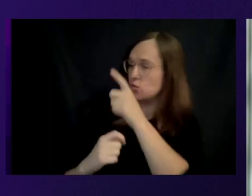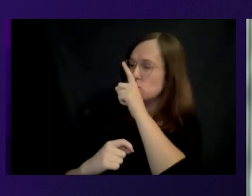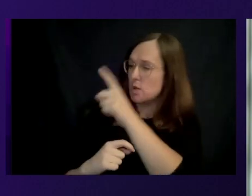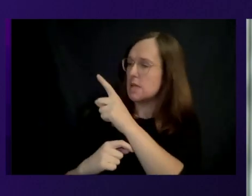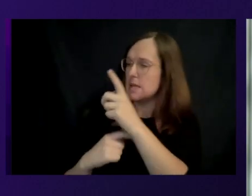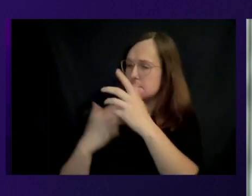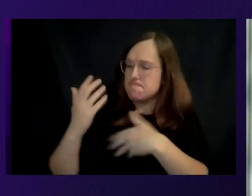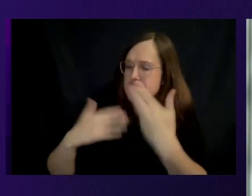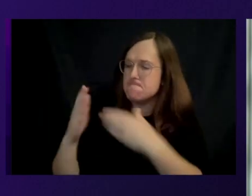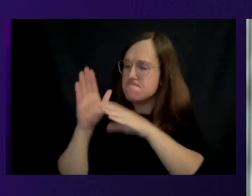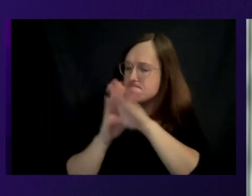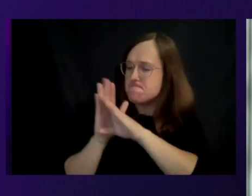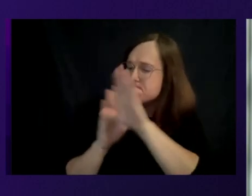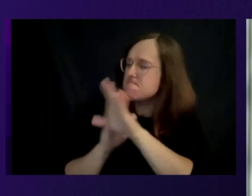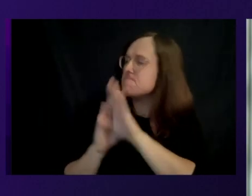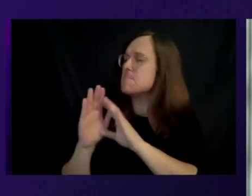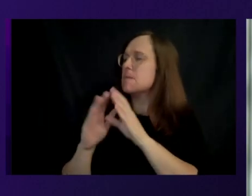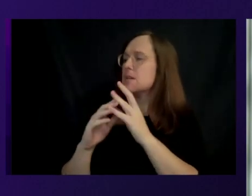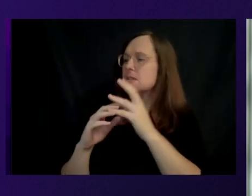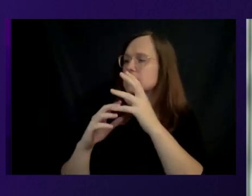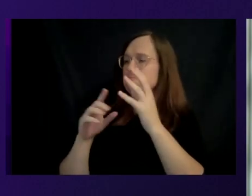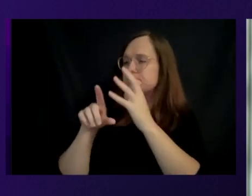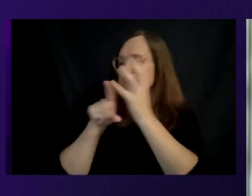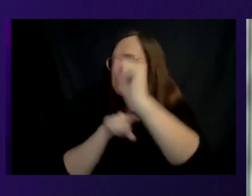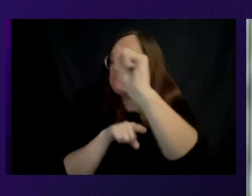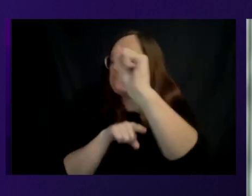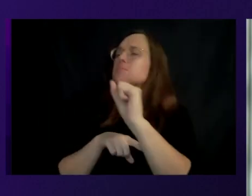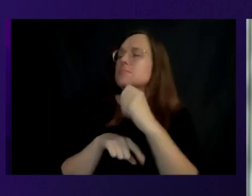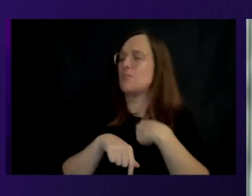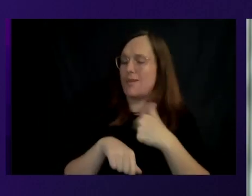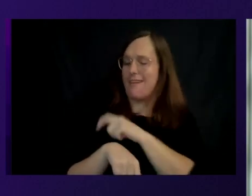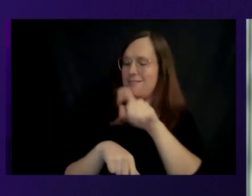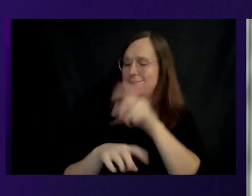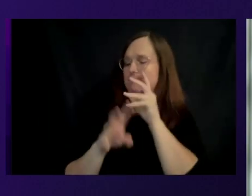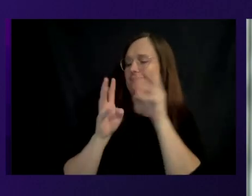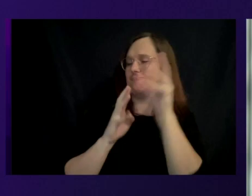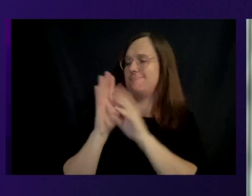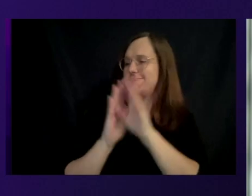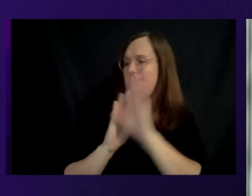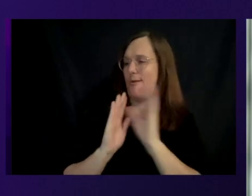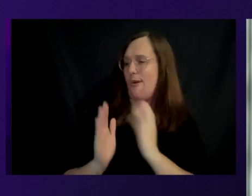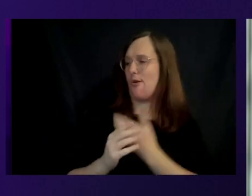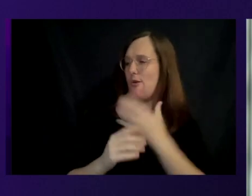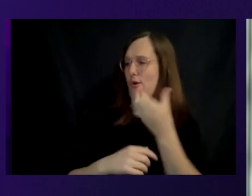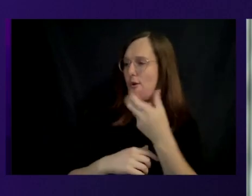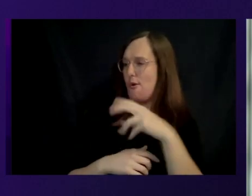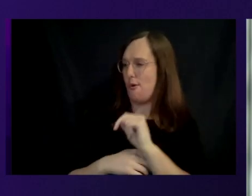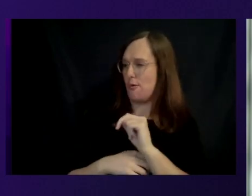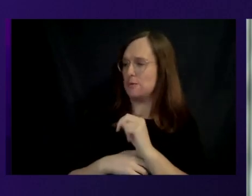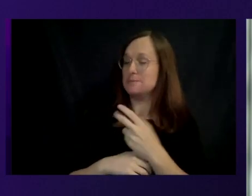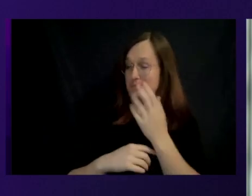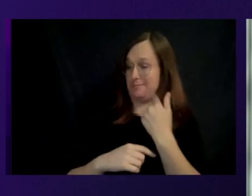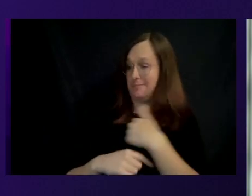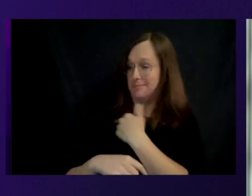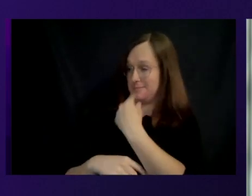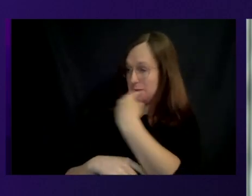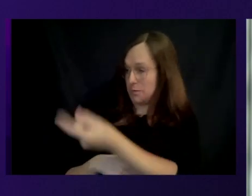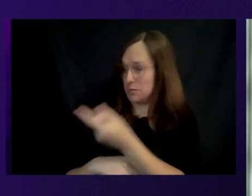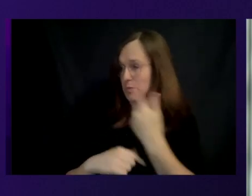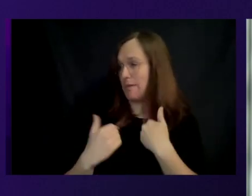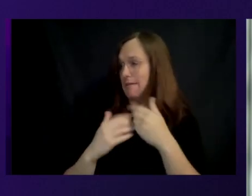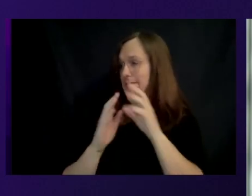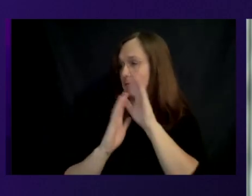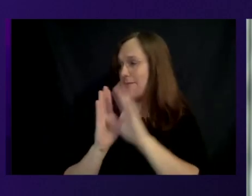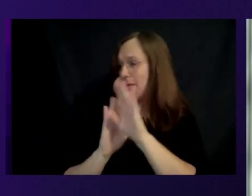to develop our own chips. You heard earlier, as I mentioned, how we developed the Nitro system. Well, the Nitro system had ARM-based chips that we